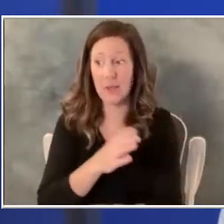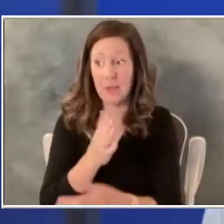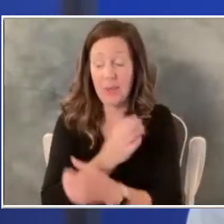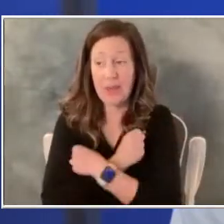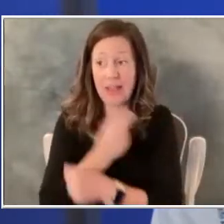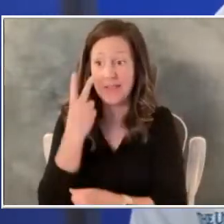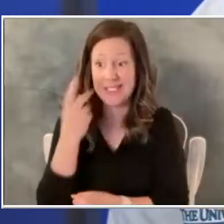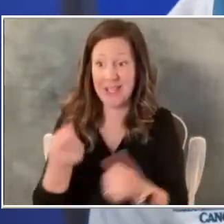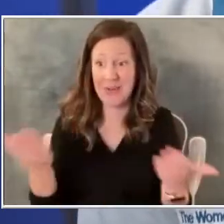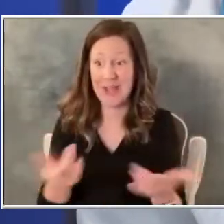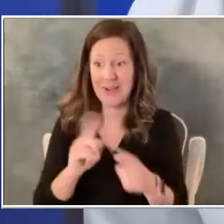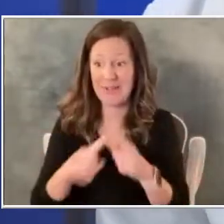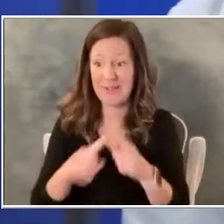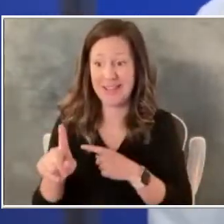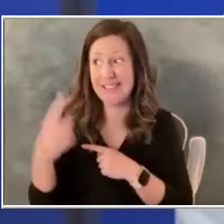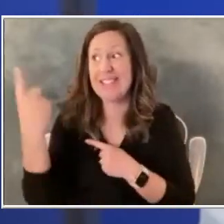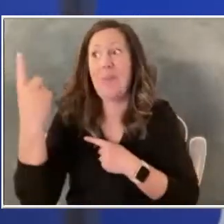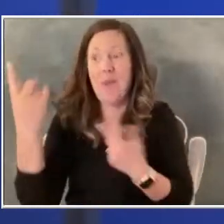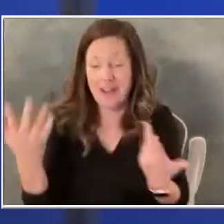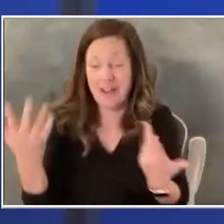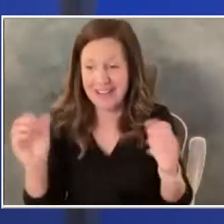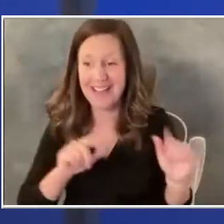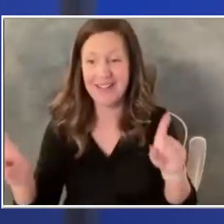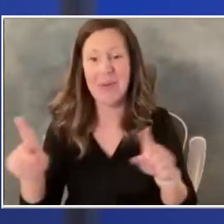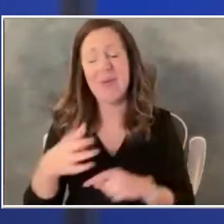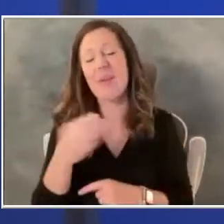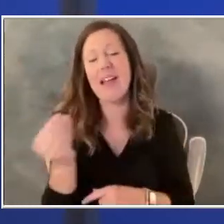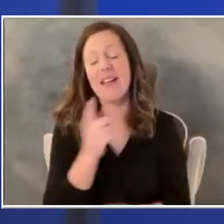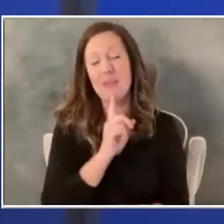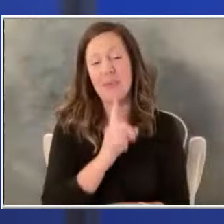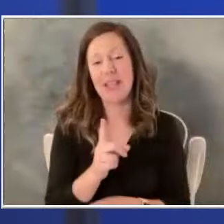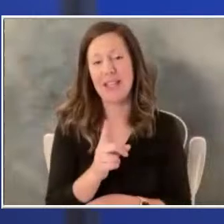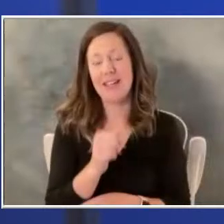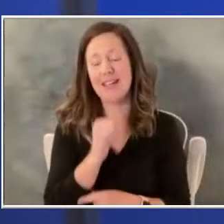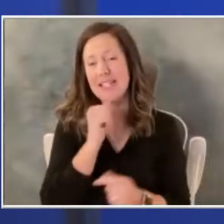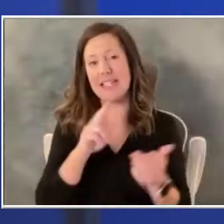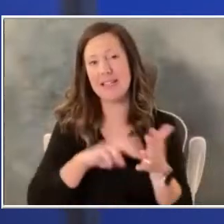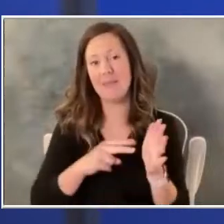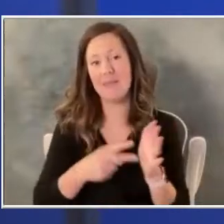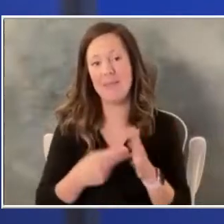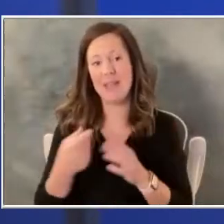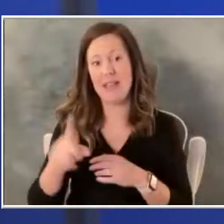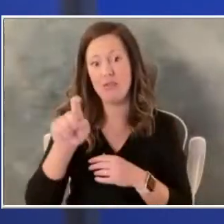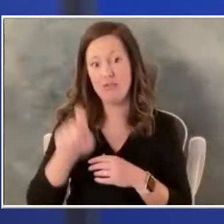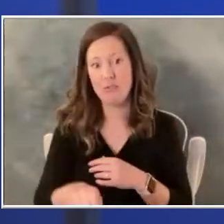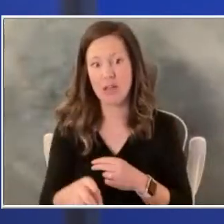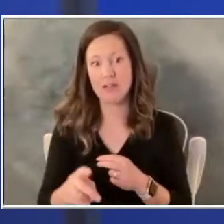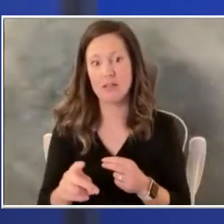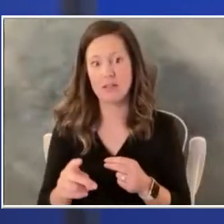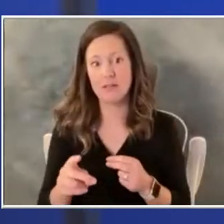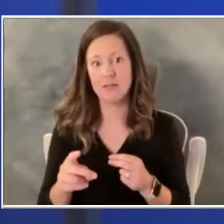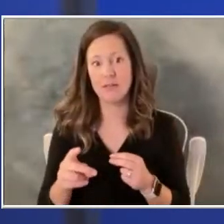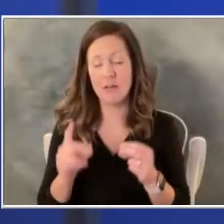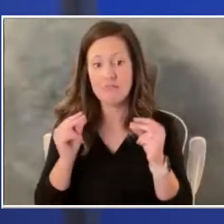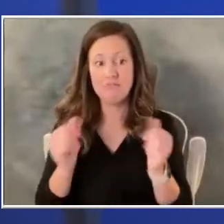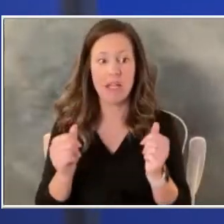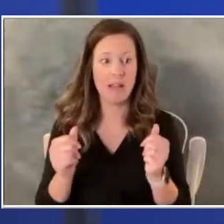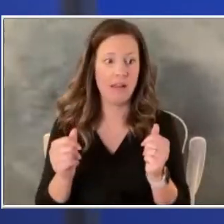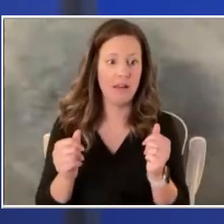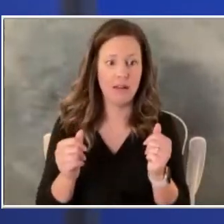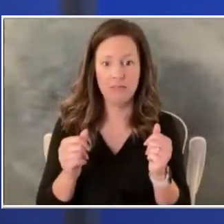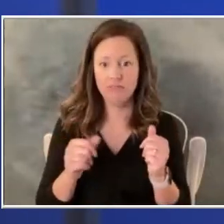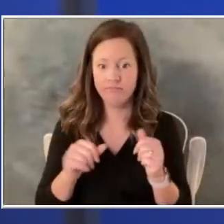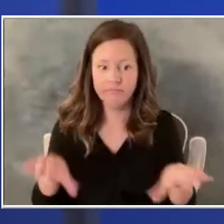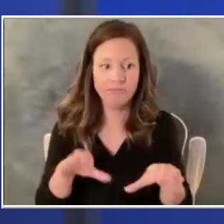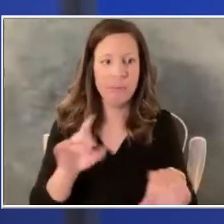have to come here. And it doesn't necessarily mean that you have to act on that risk, but know what your risk is and what your